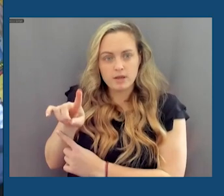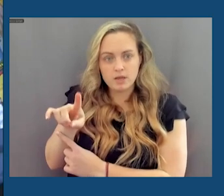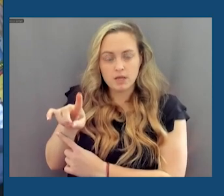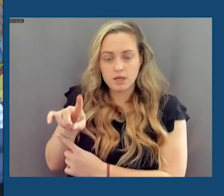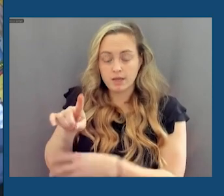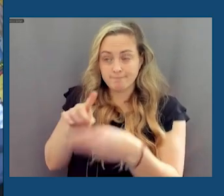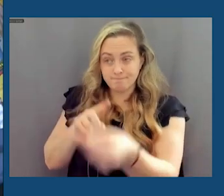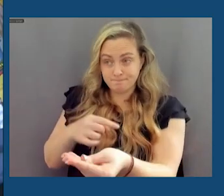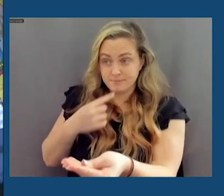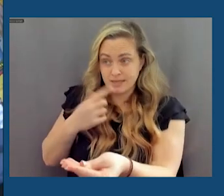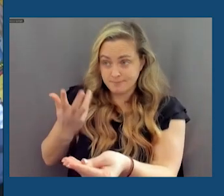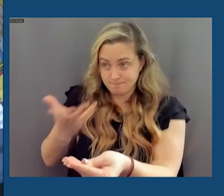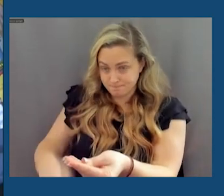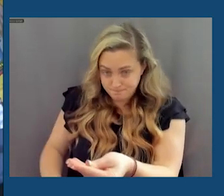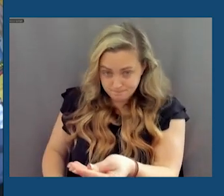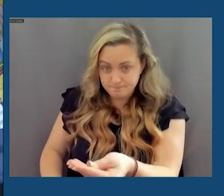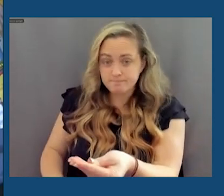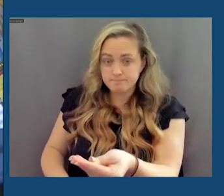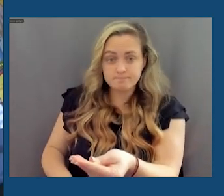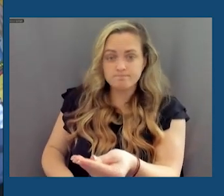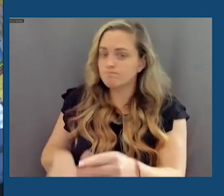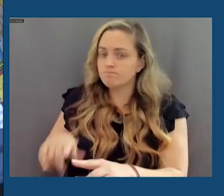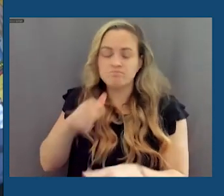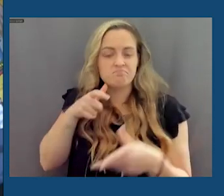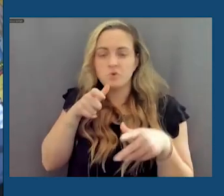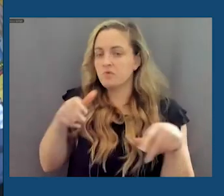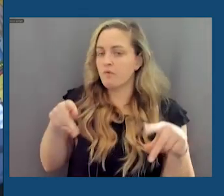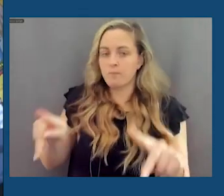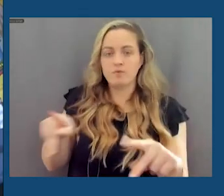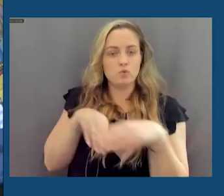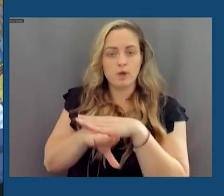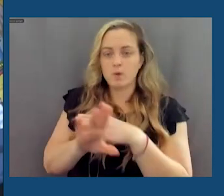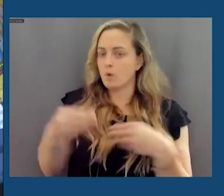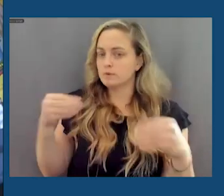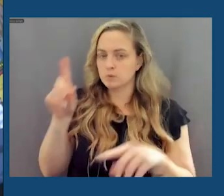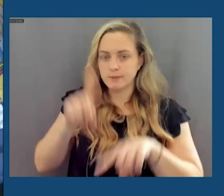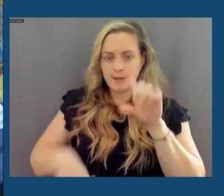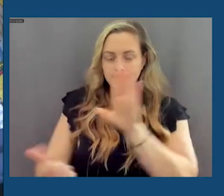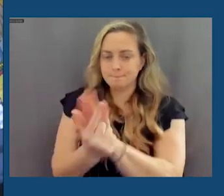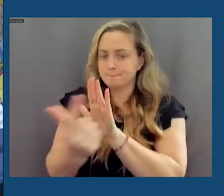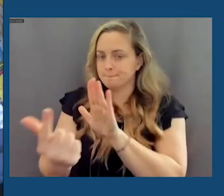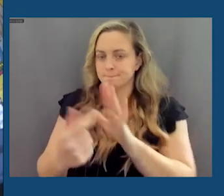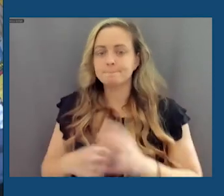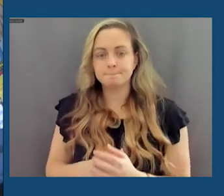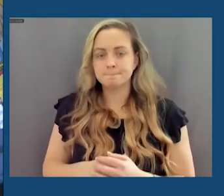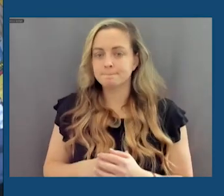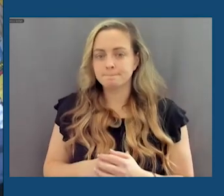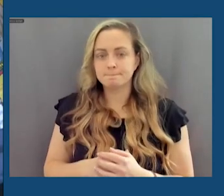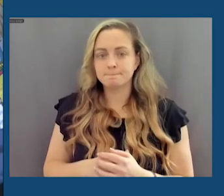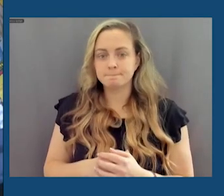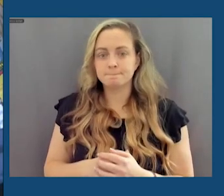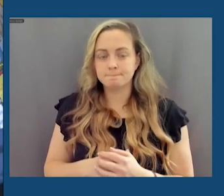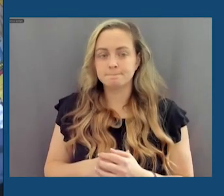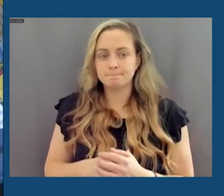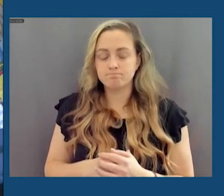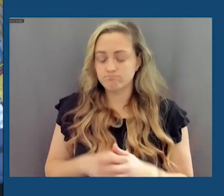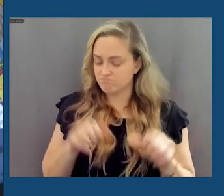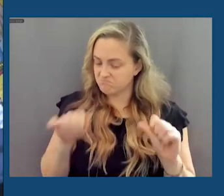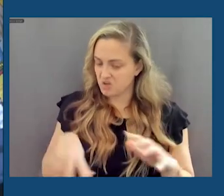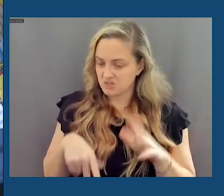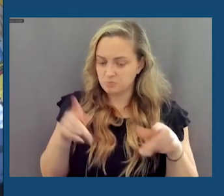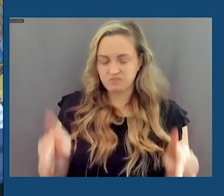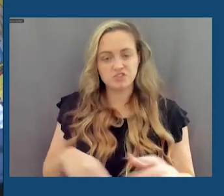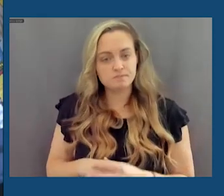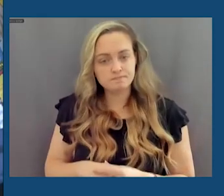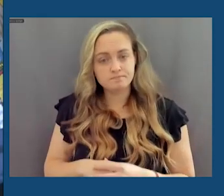affidavit says is we are revoking your privilege to being in our store. We are revoking that privilege. And if you